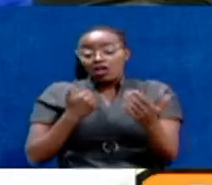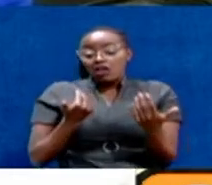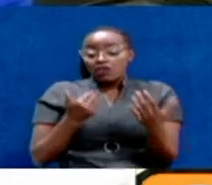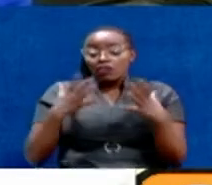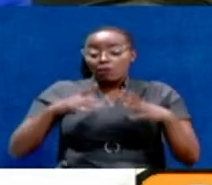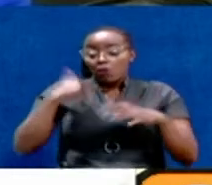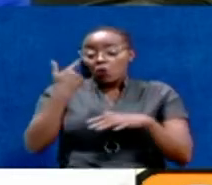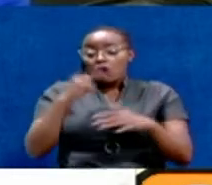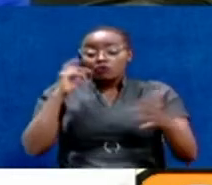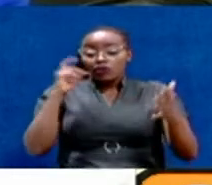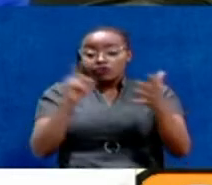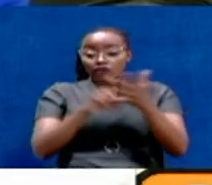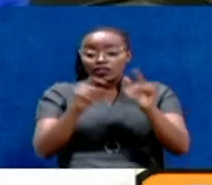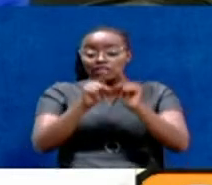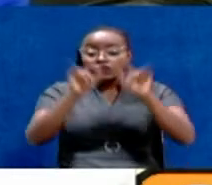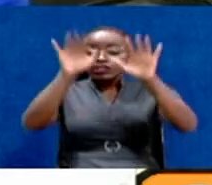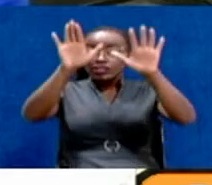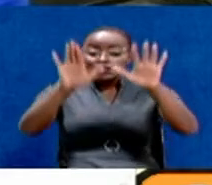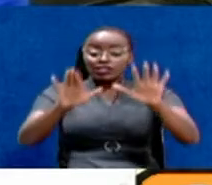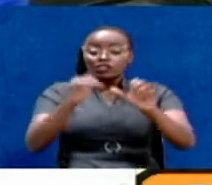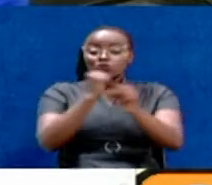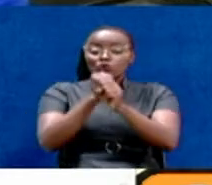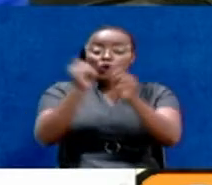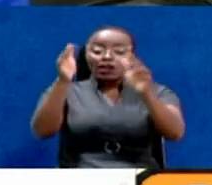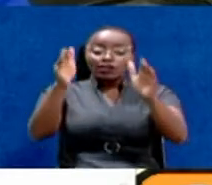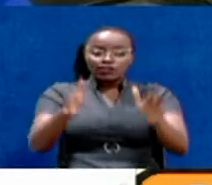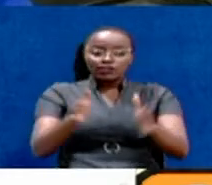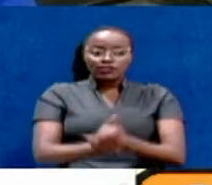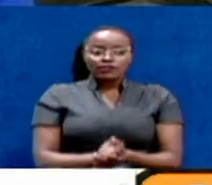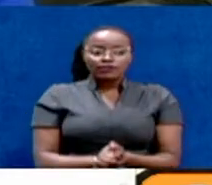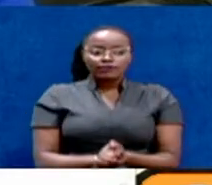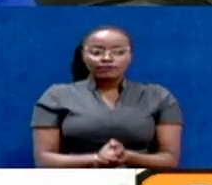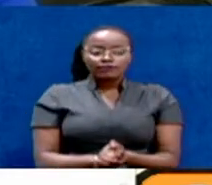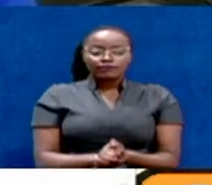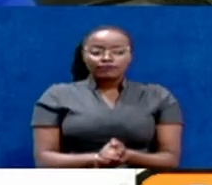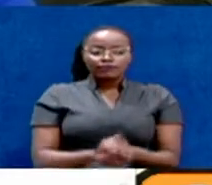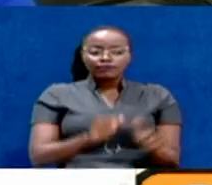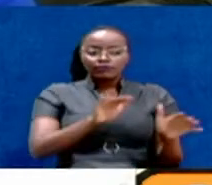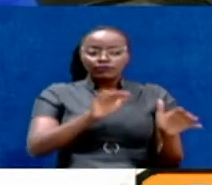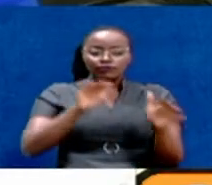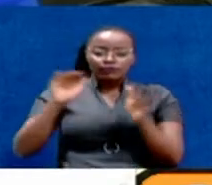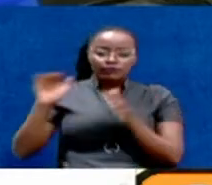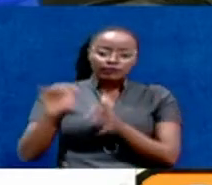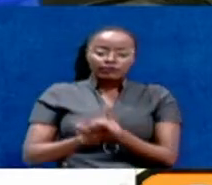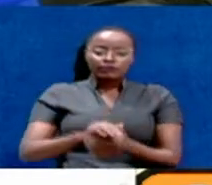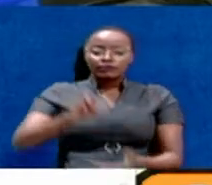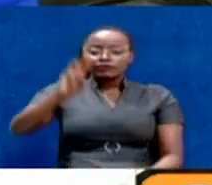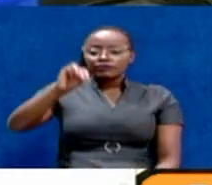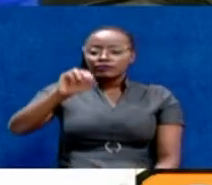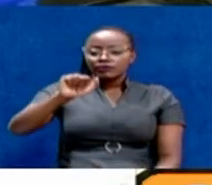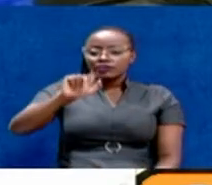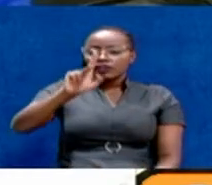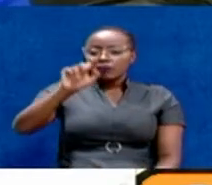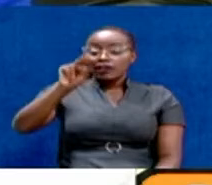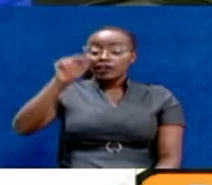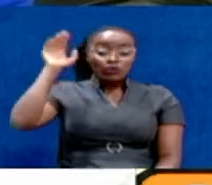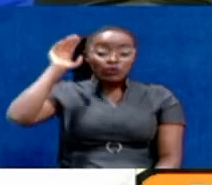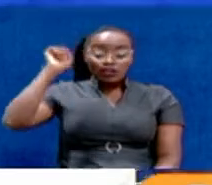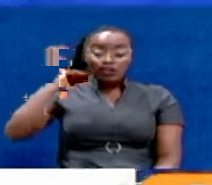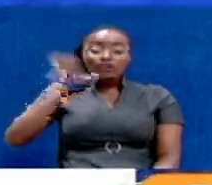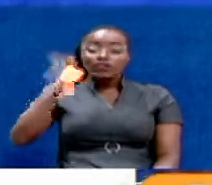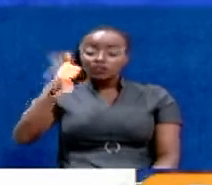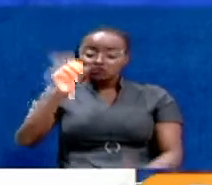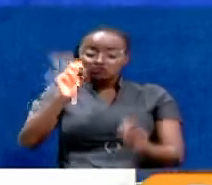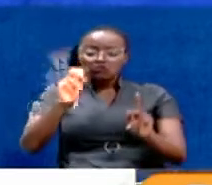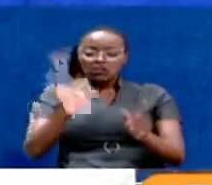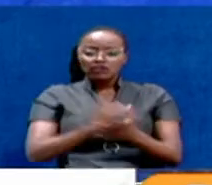land who have been recognized as essential workers. Okay. Miss McKenna. Can you hear me? Yes, yes, okay. You're good. You're good,